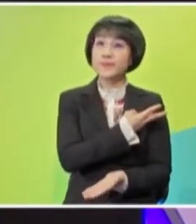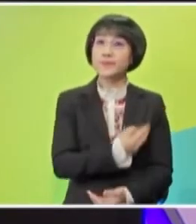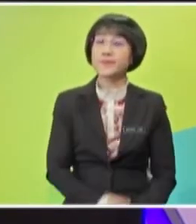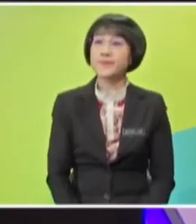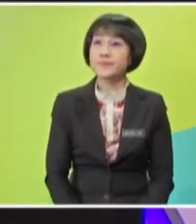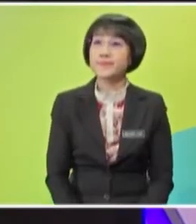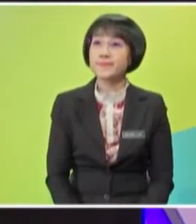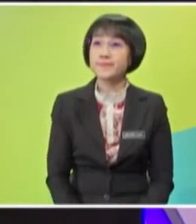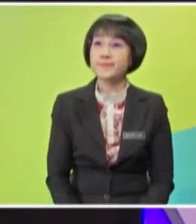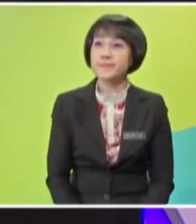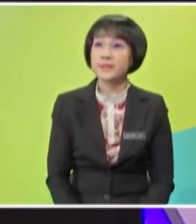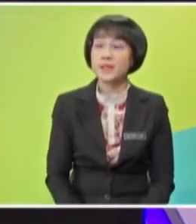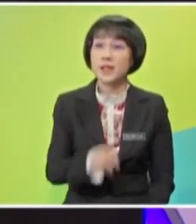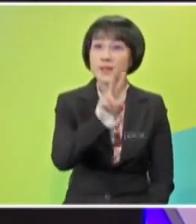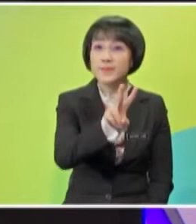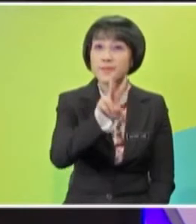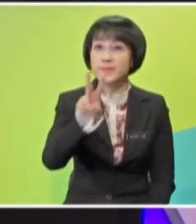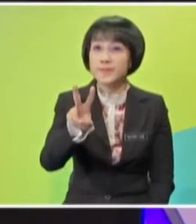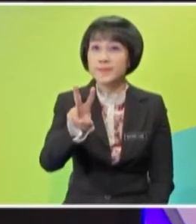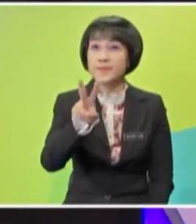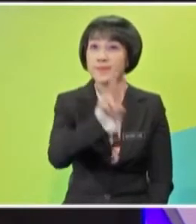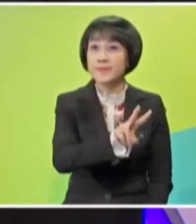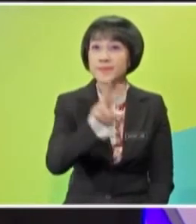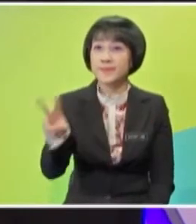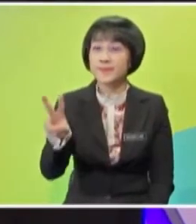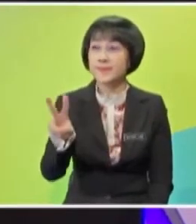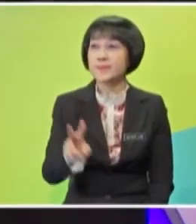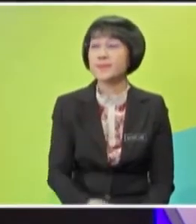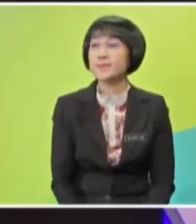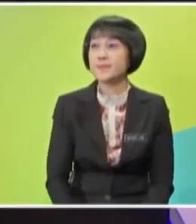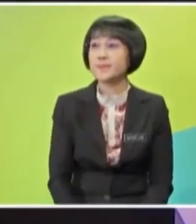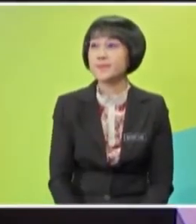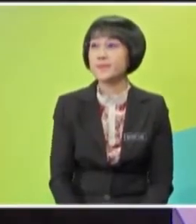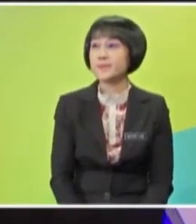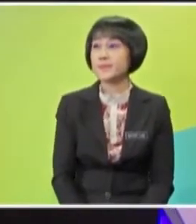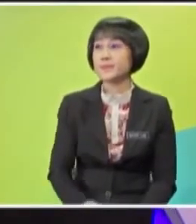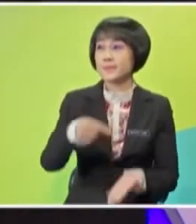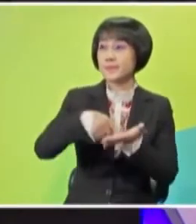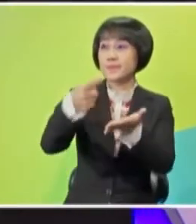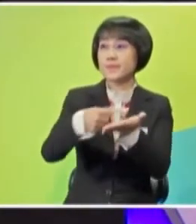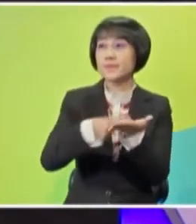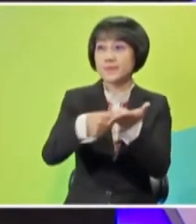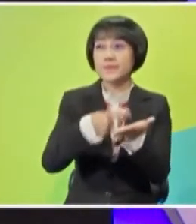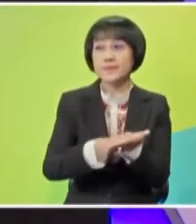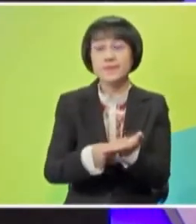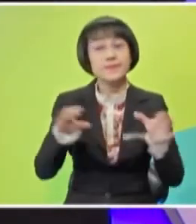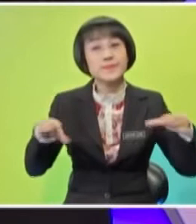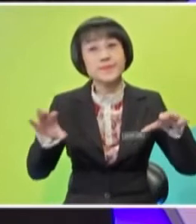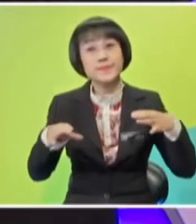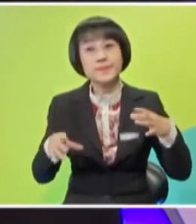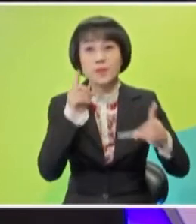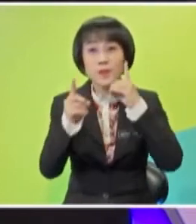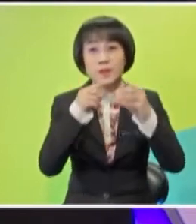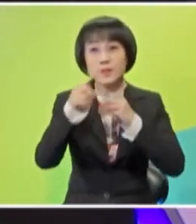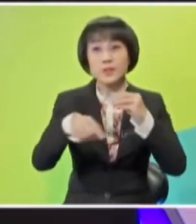pair them up. Because let's see, this is the discussion that they need to do. Talk